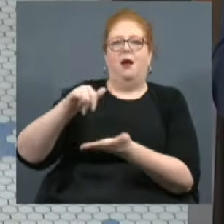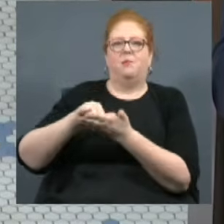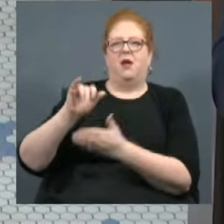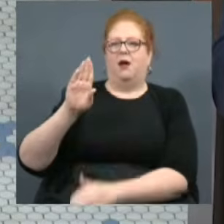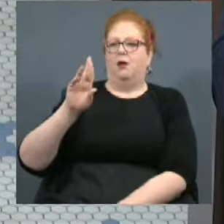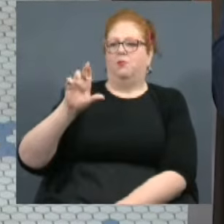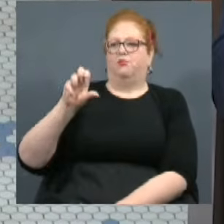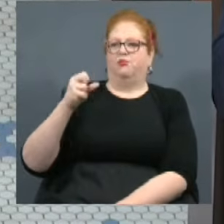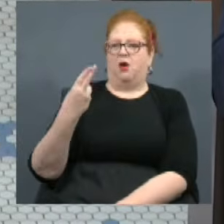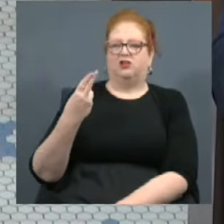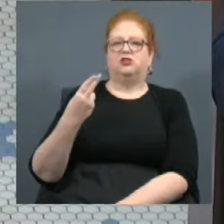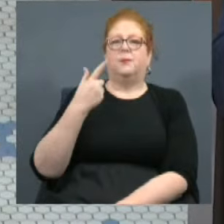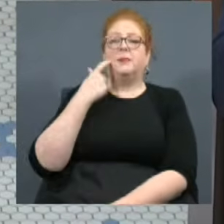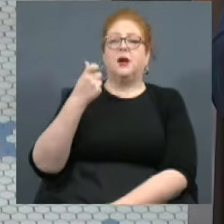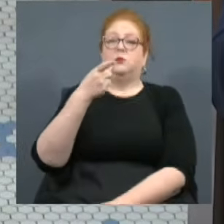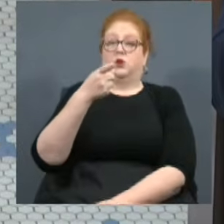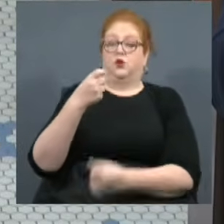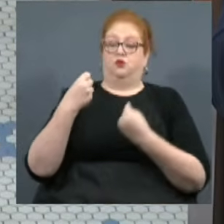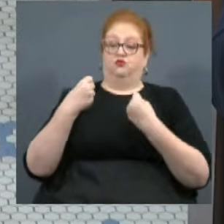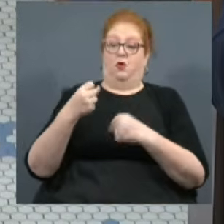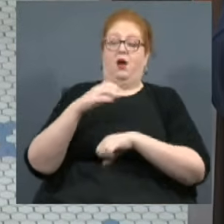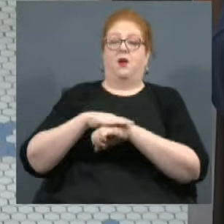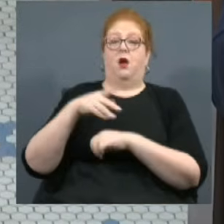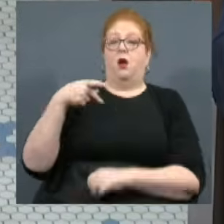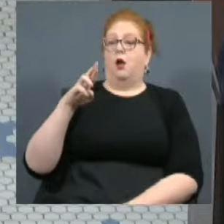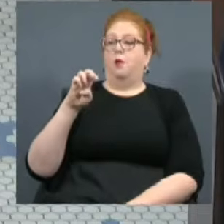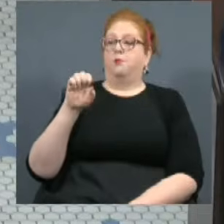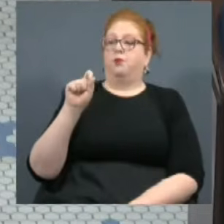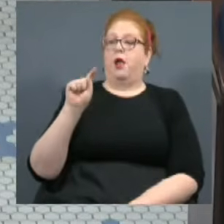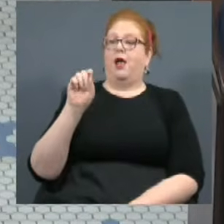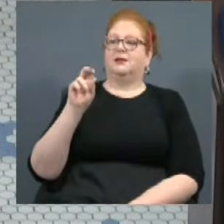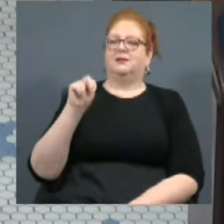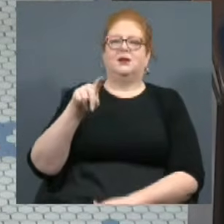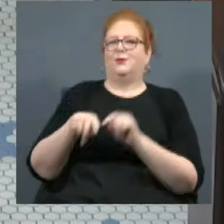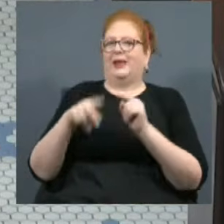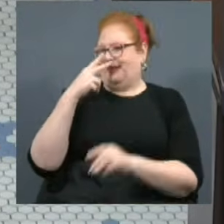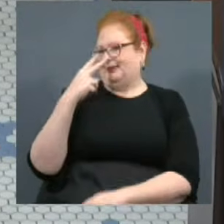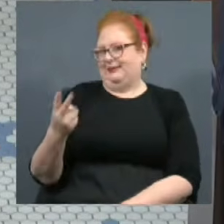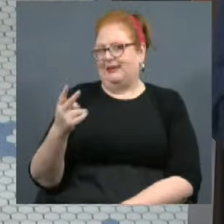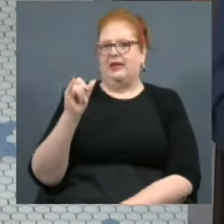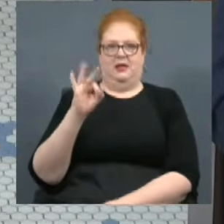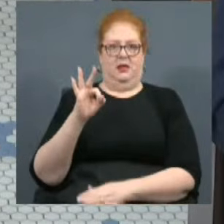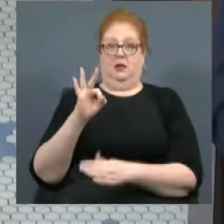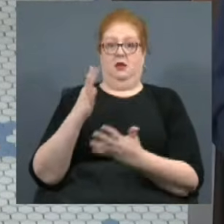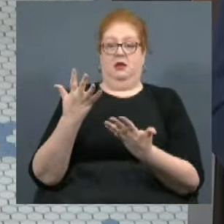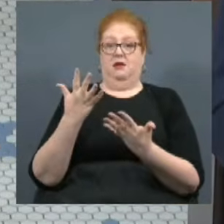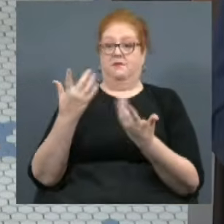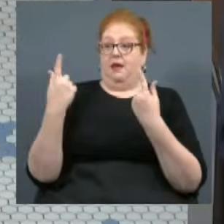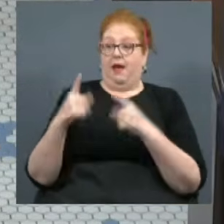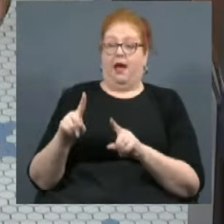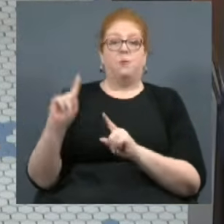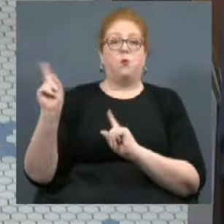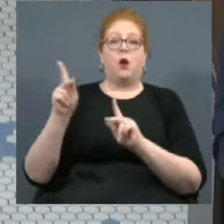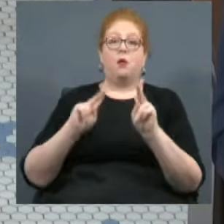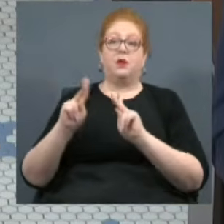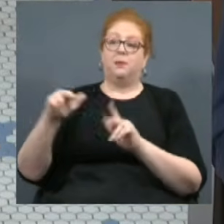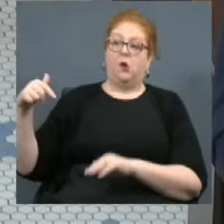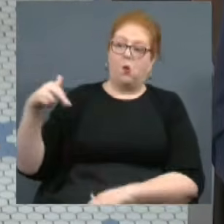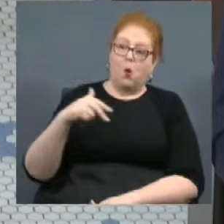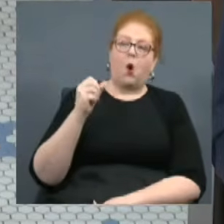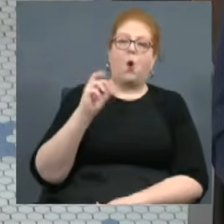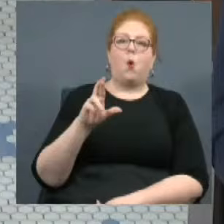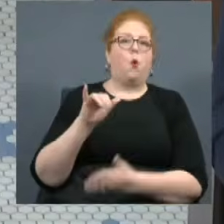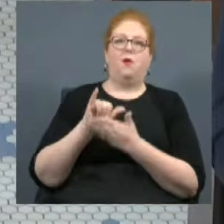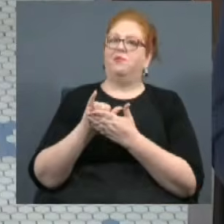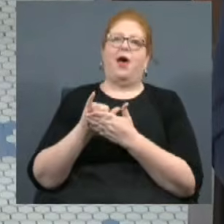Preston, you cannot see. So if something happens to an individual that's walking down, it's because unsheltered individual